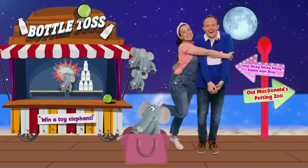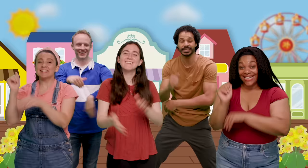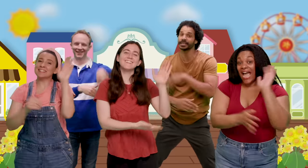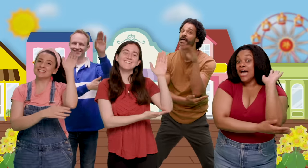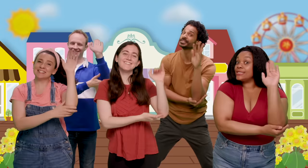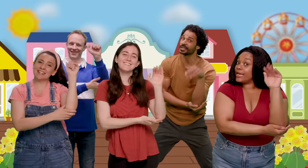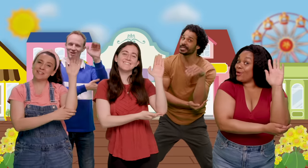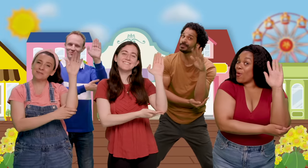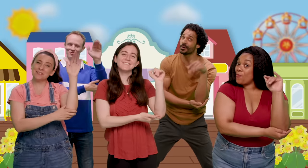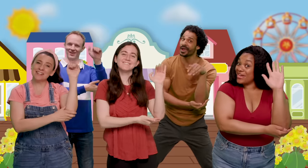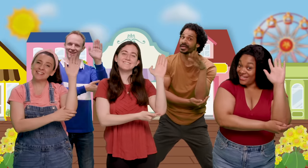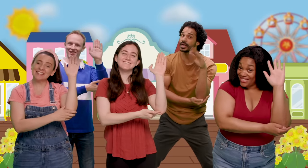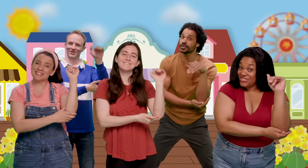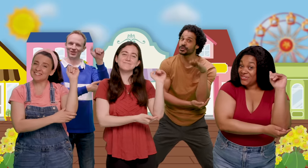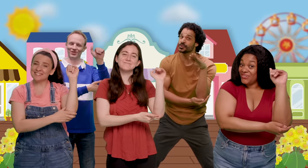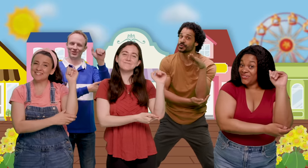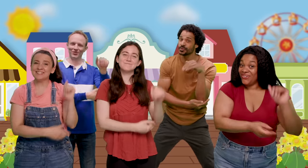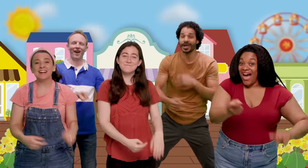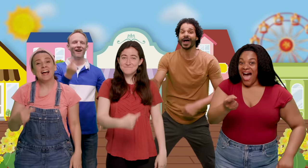Skinnamarink-a-dink-a-dink,